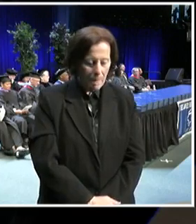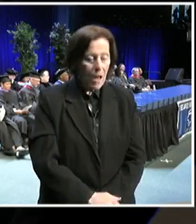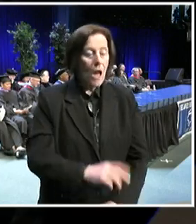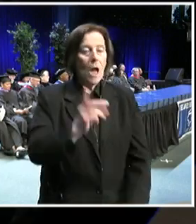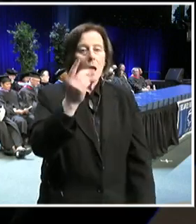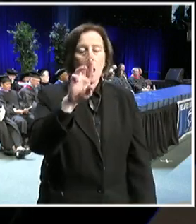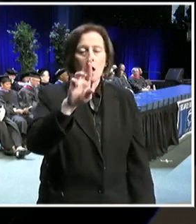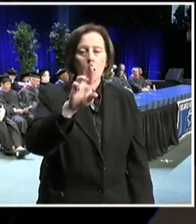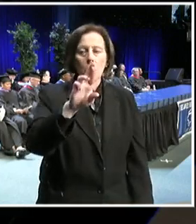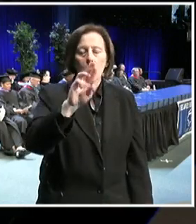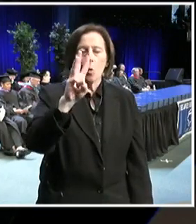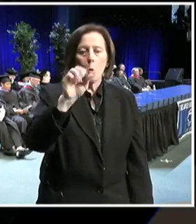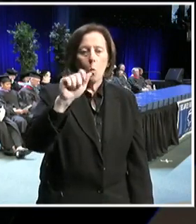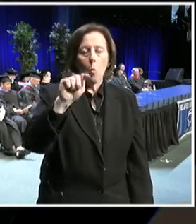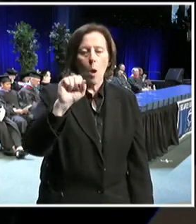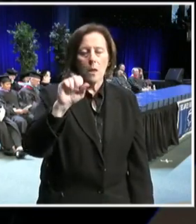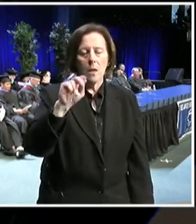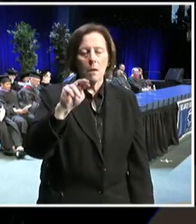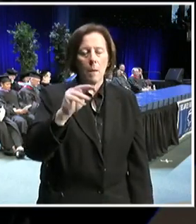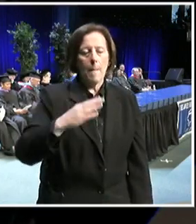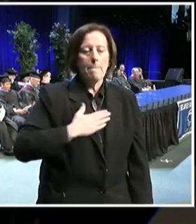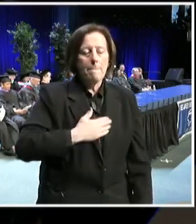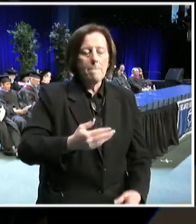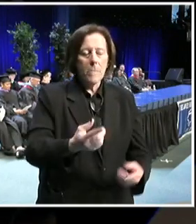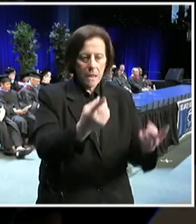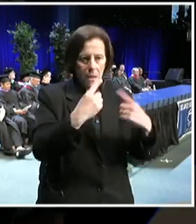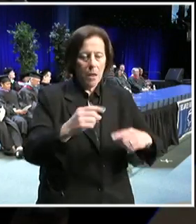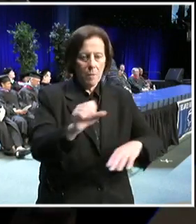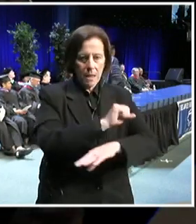Dr. Watson, would you please join me at the podium?